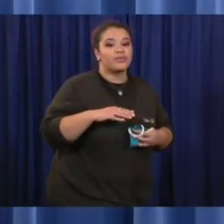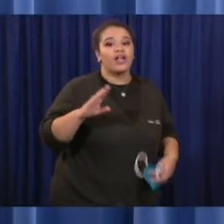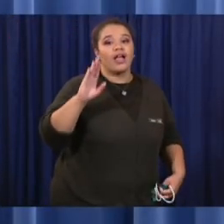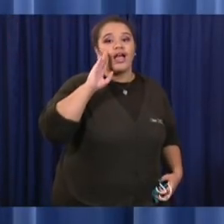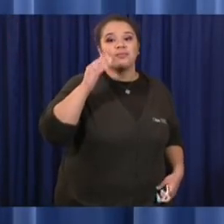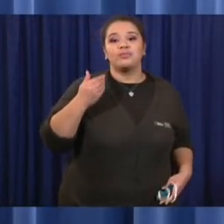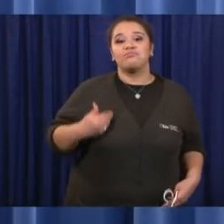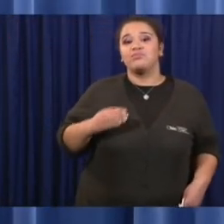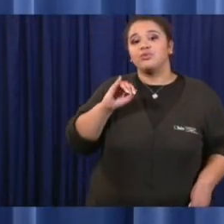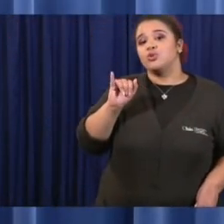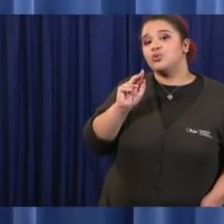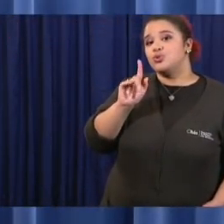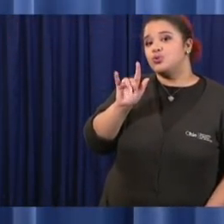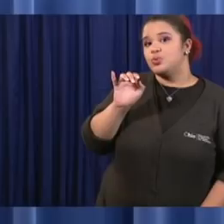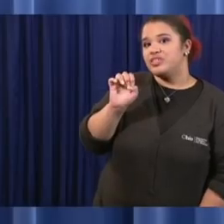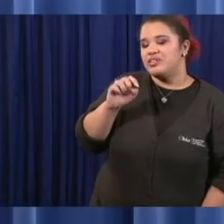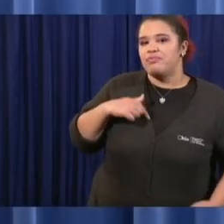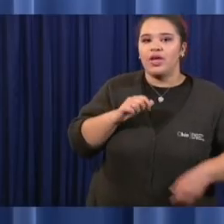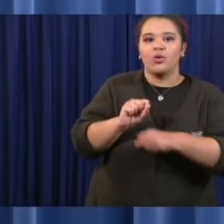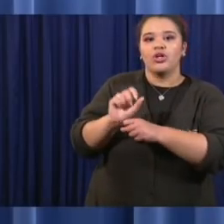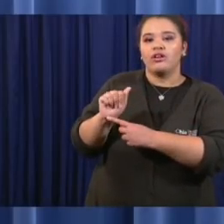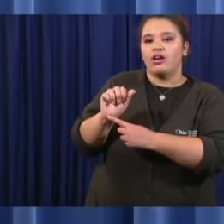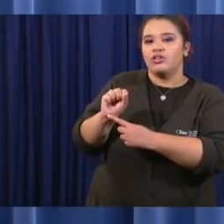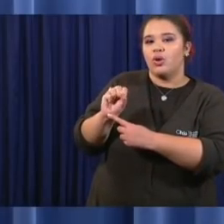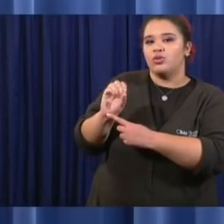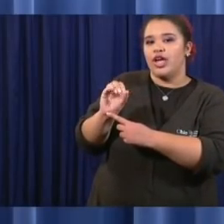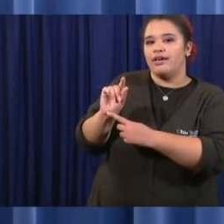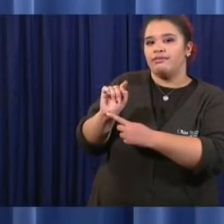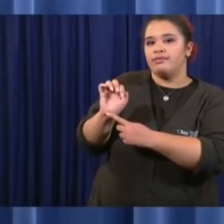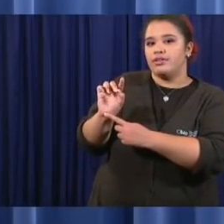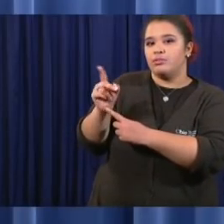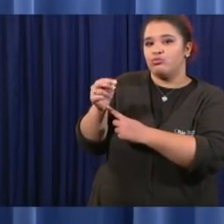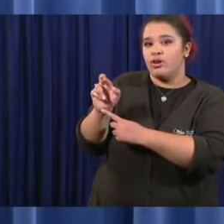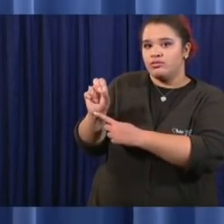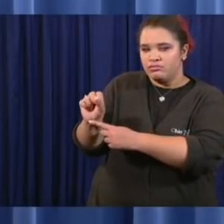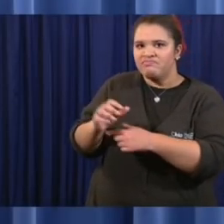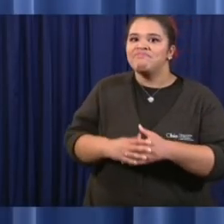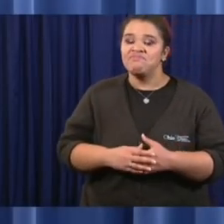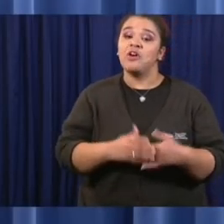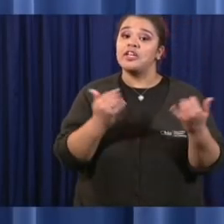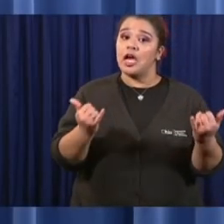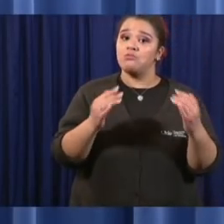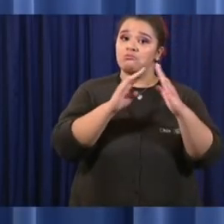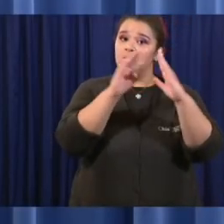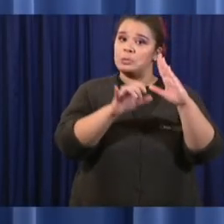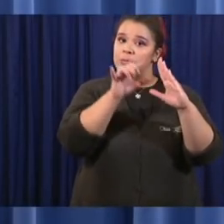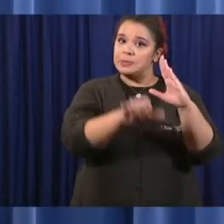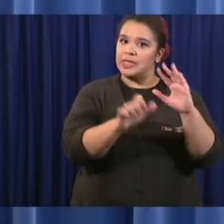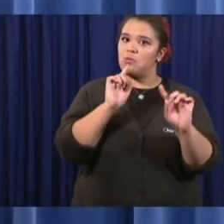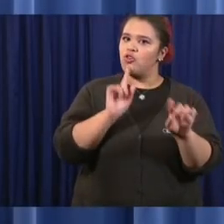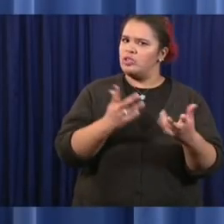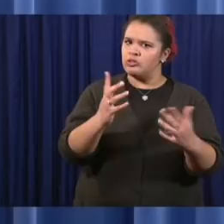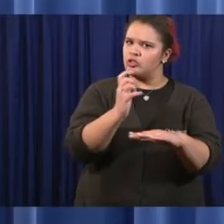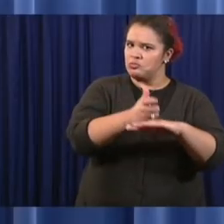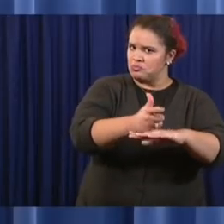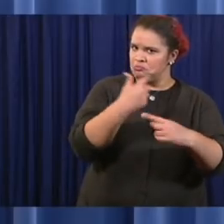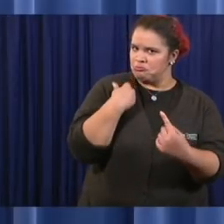have a question. We do have the stay-home order. We're beginning to hear these lists of things that are going to reopen,